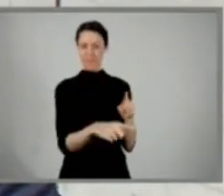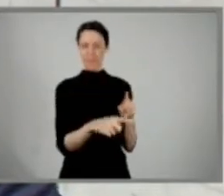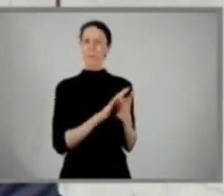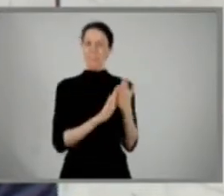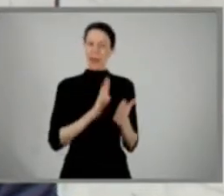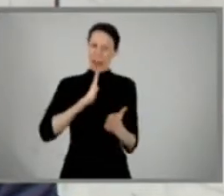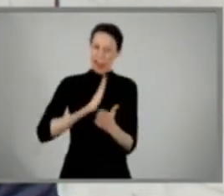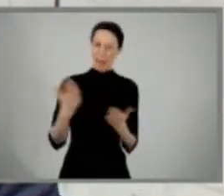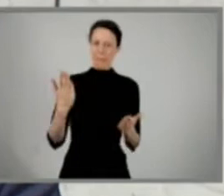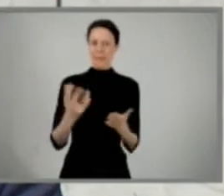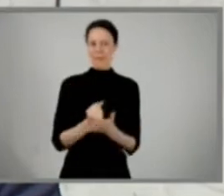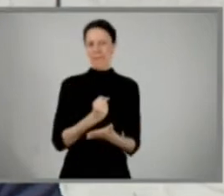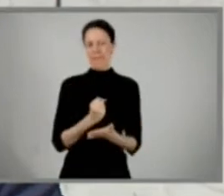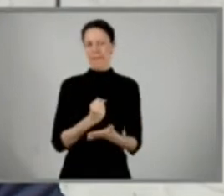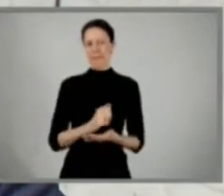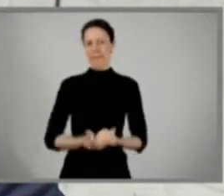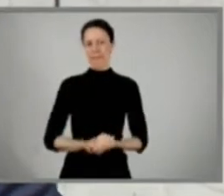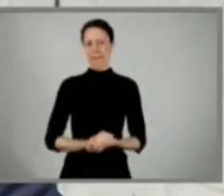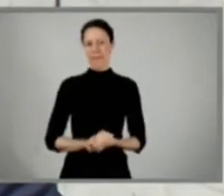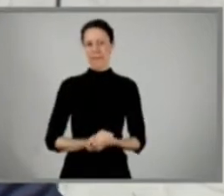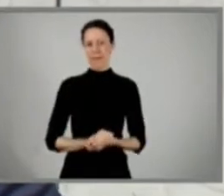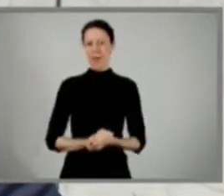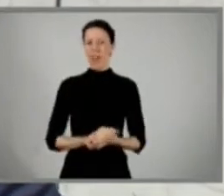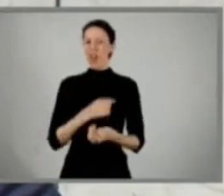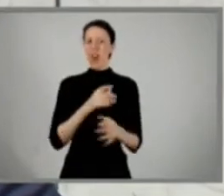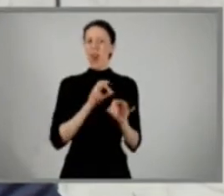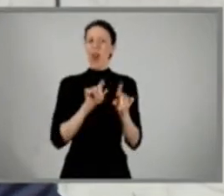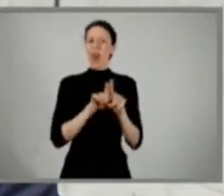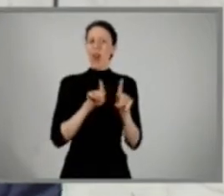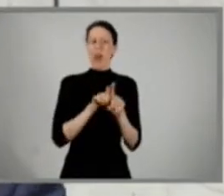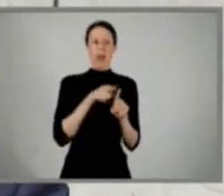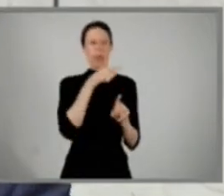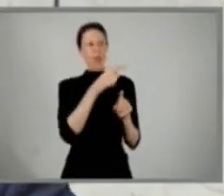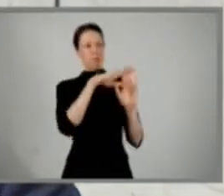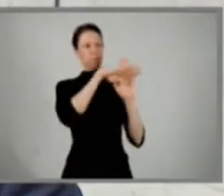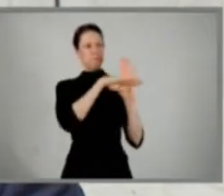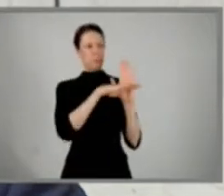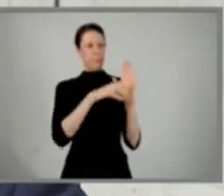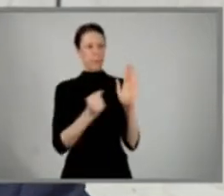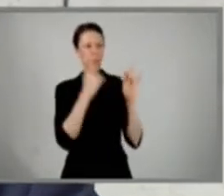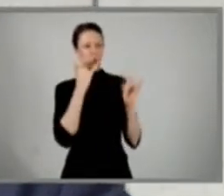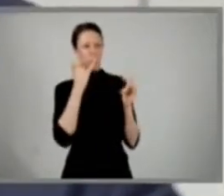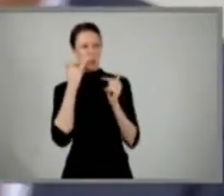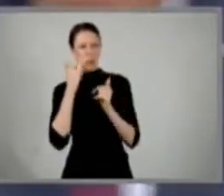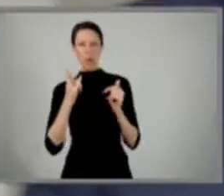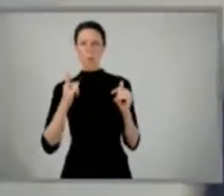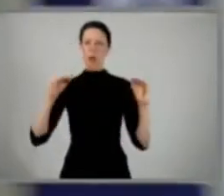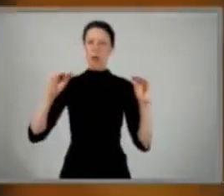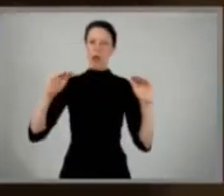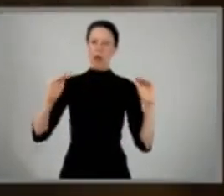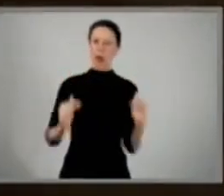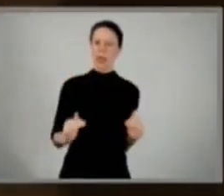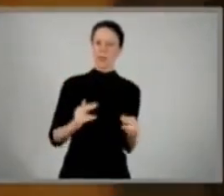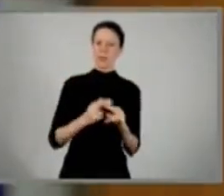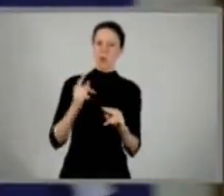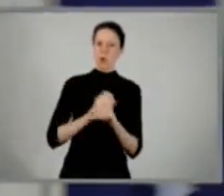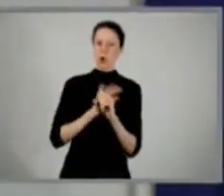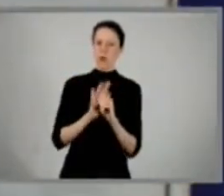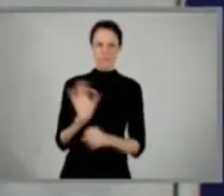be applying the legal requirements that are there for people's protection. But Professor Kelly, did you want to add to that? Thanks, PM.